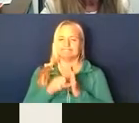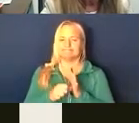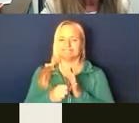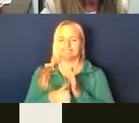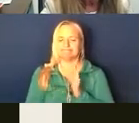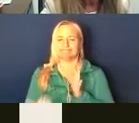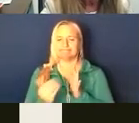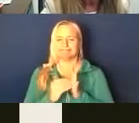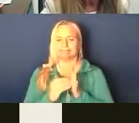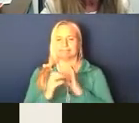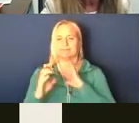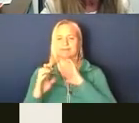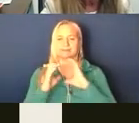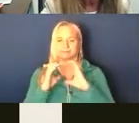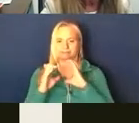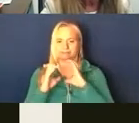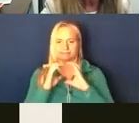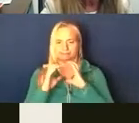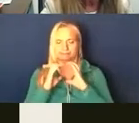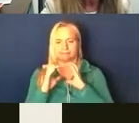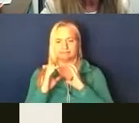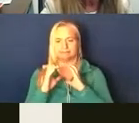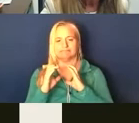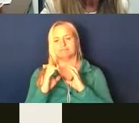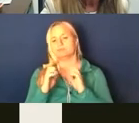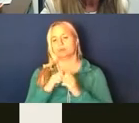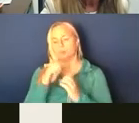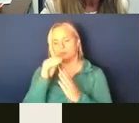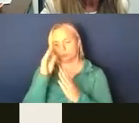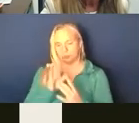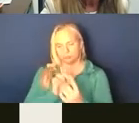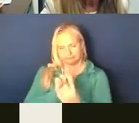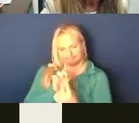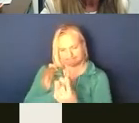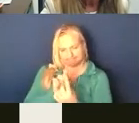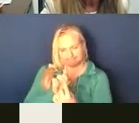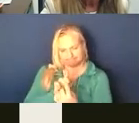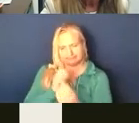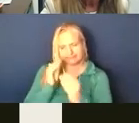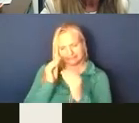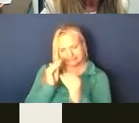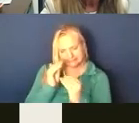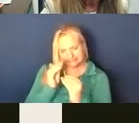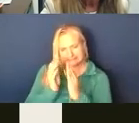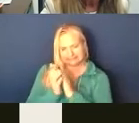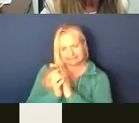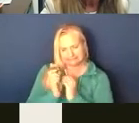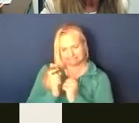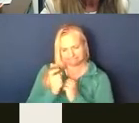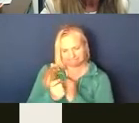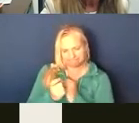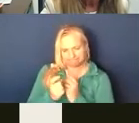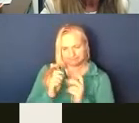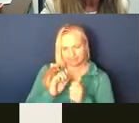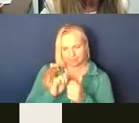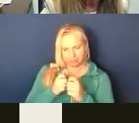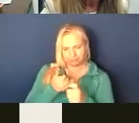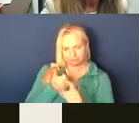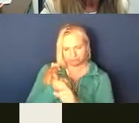again, those conversations that we have with the student, teaching them and giving them those skills of